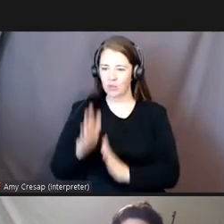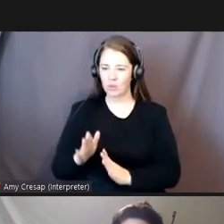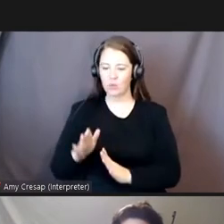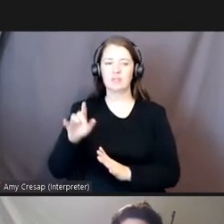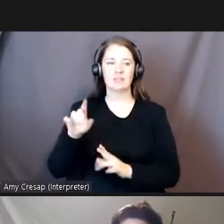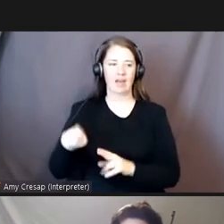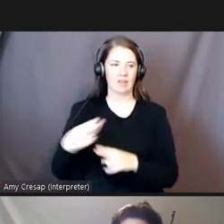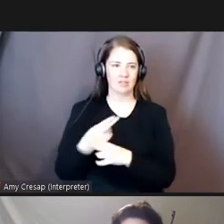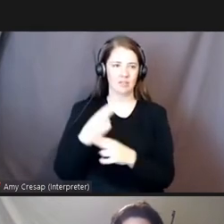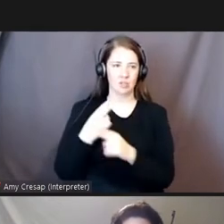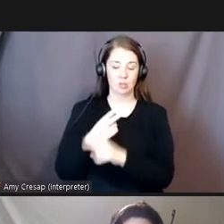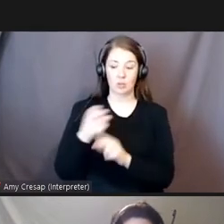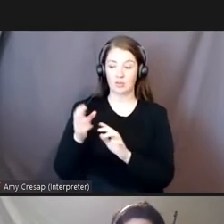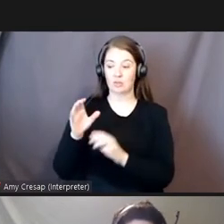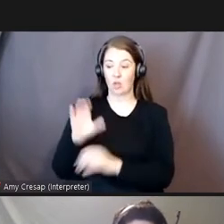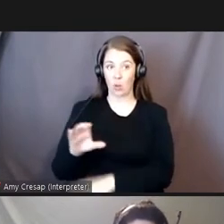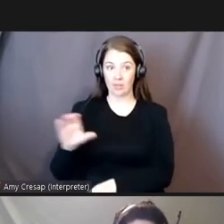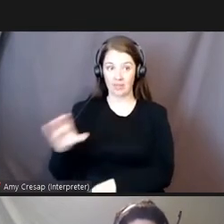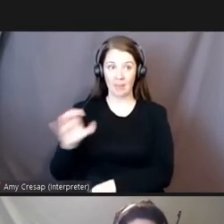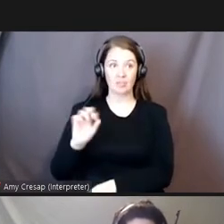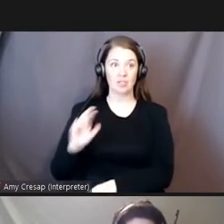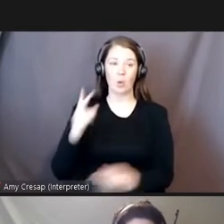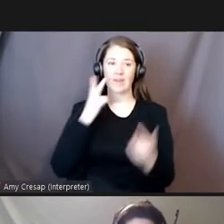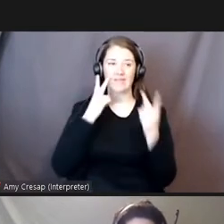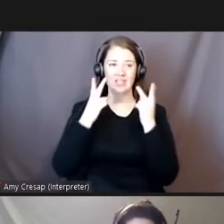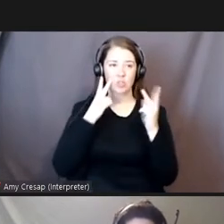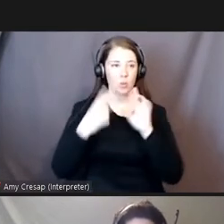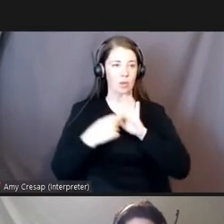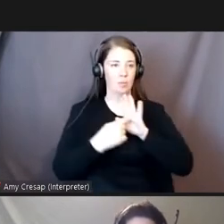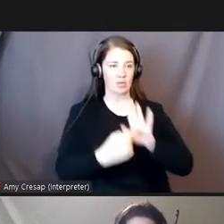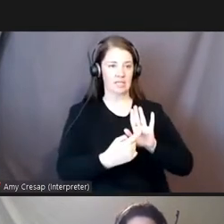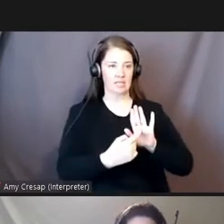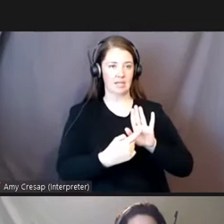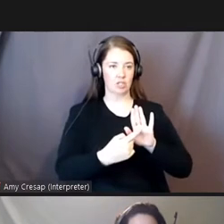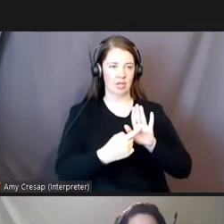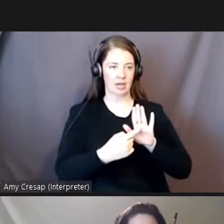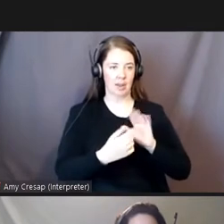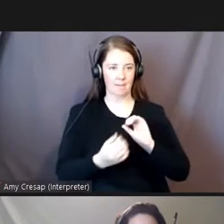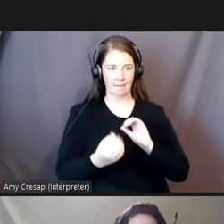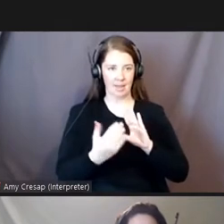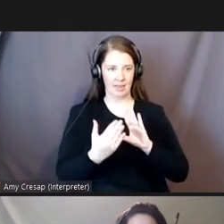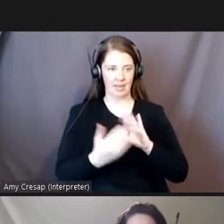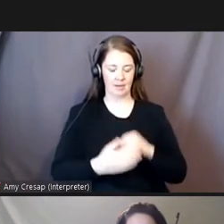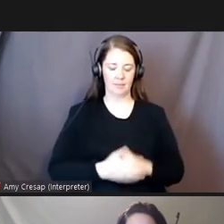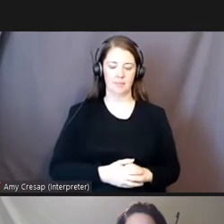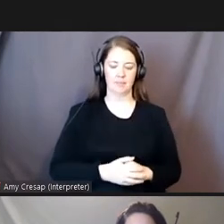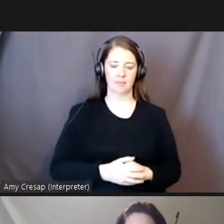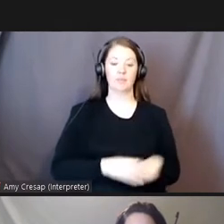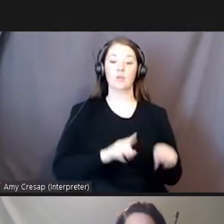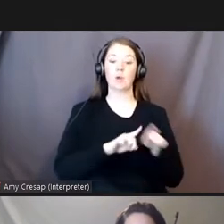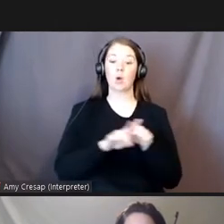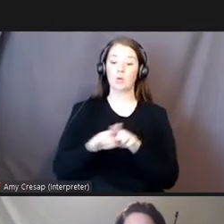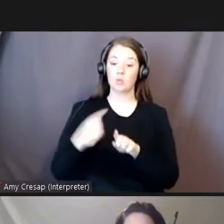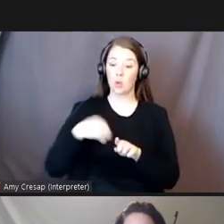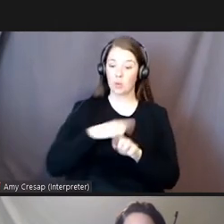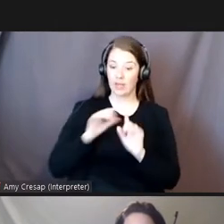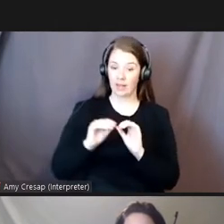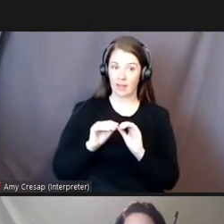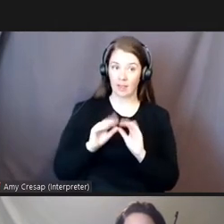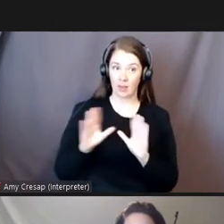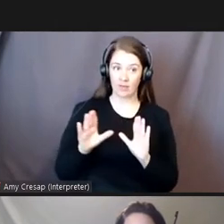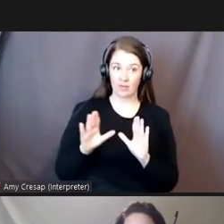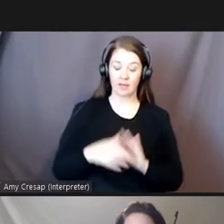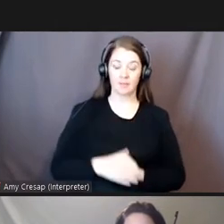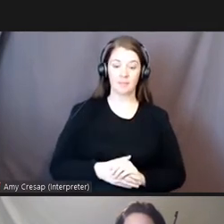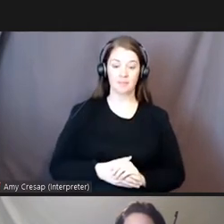or visual presentation method. We also made clear that there